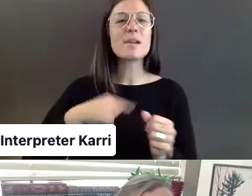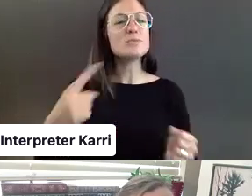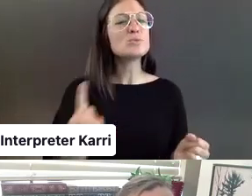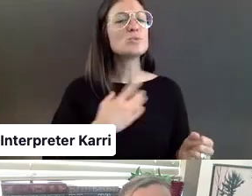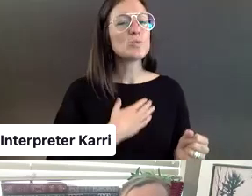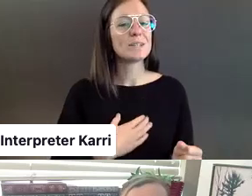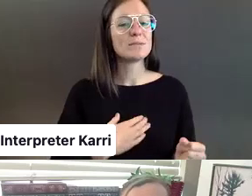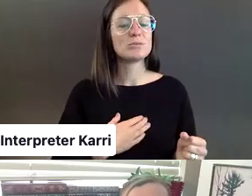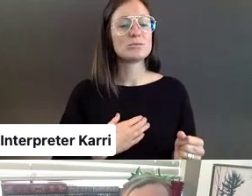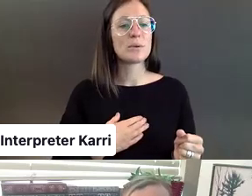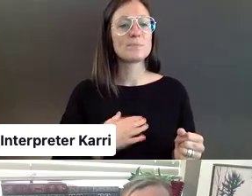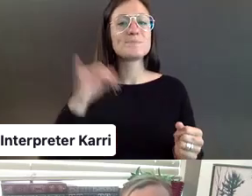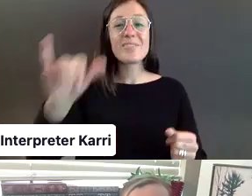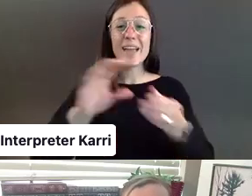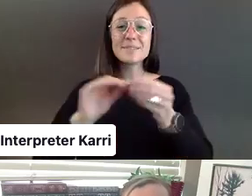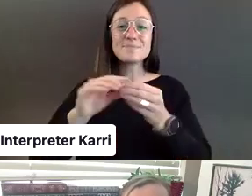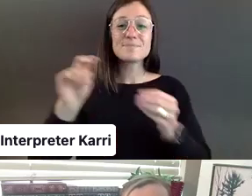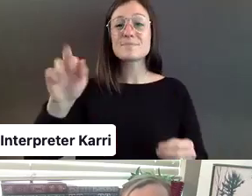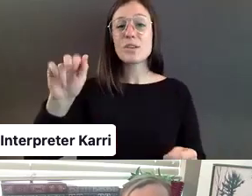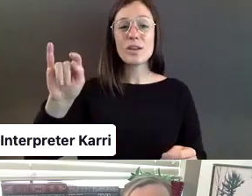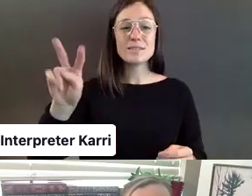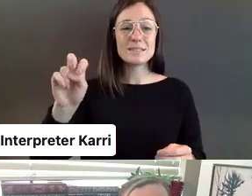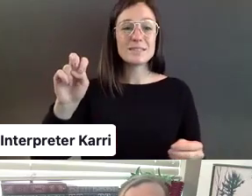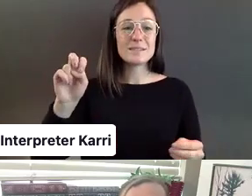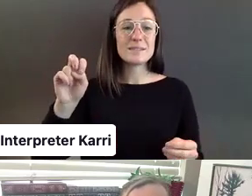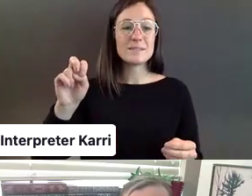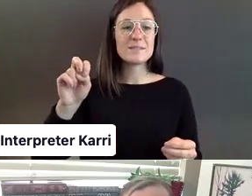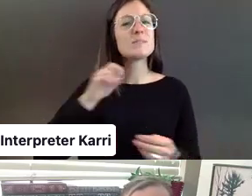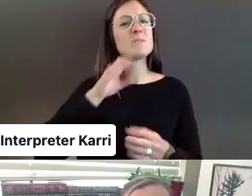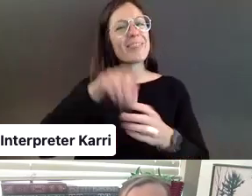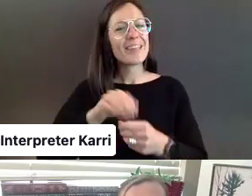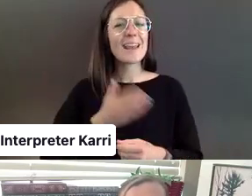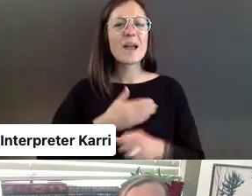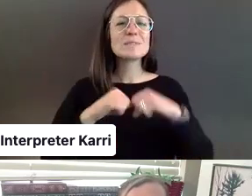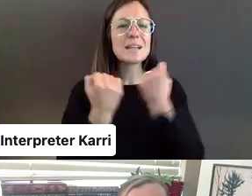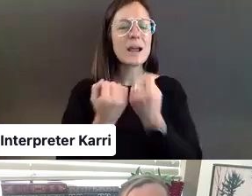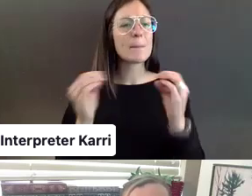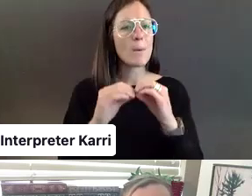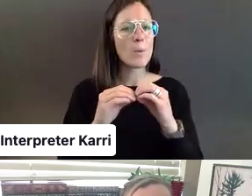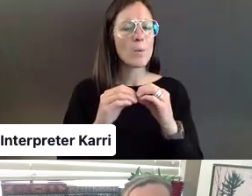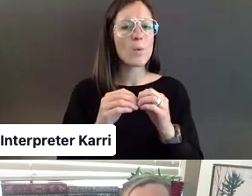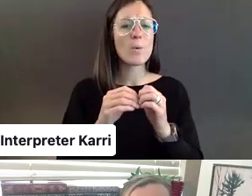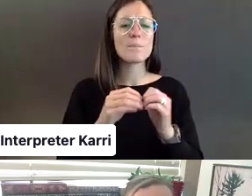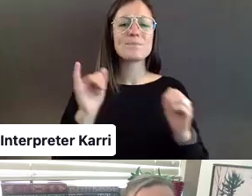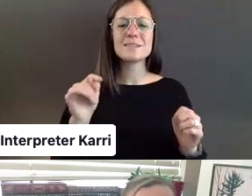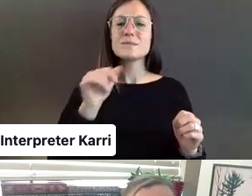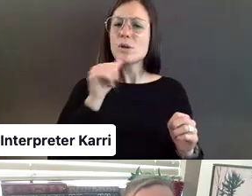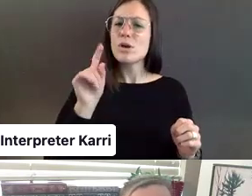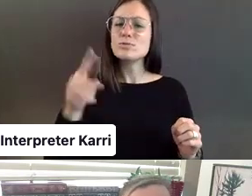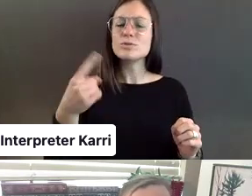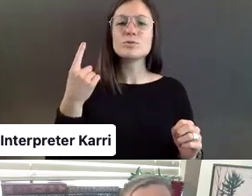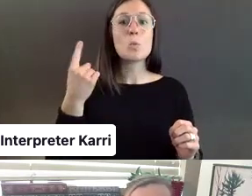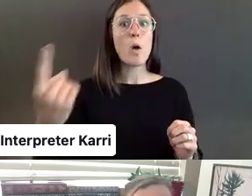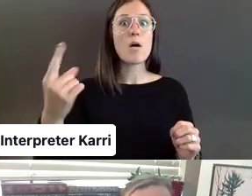that narrative was in our society more, that it's not one